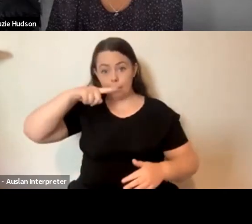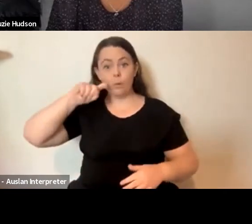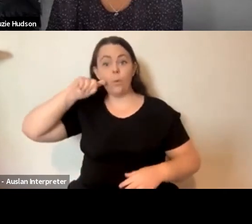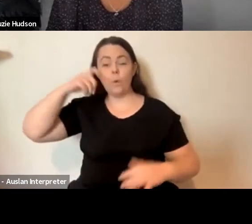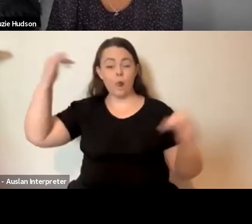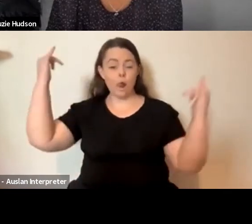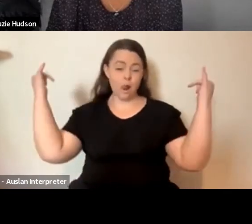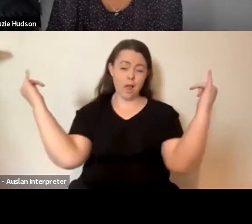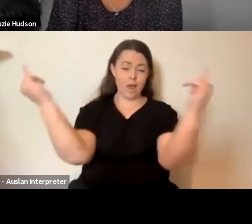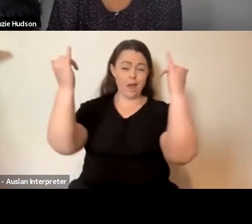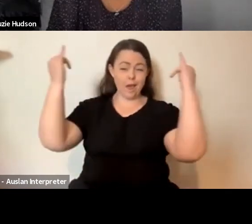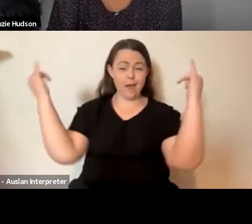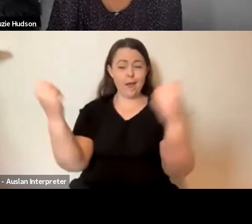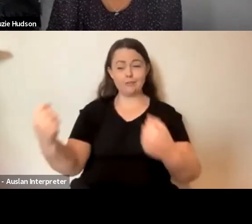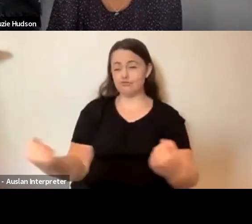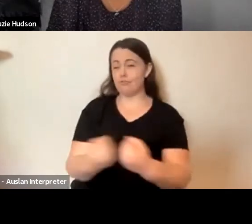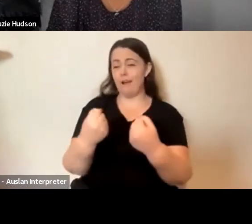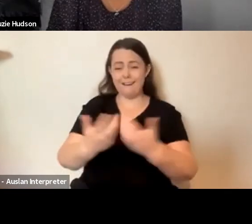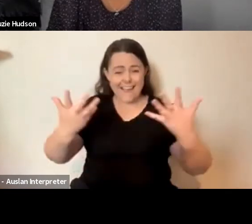levels or changes in suppliers?